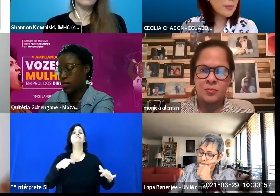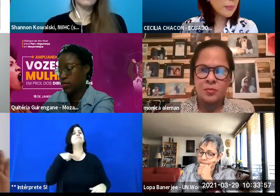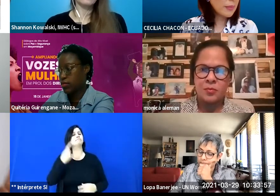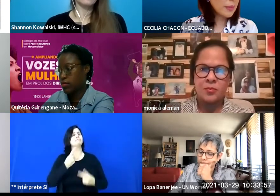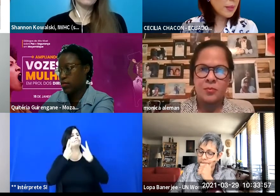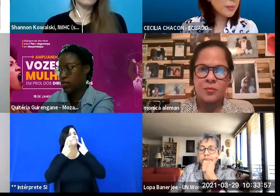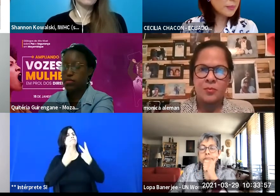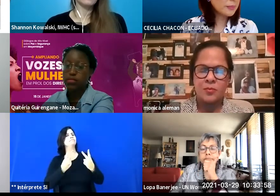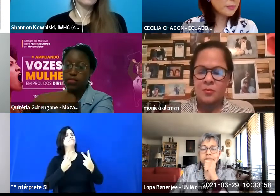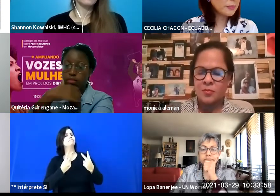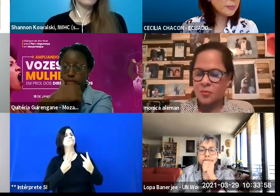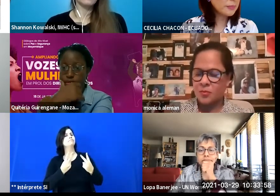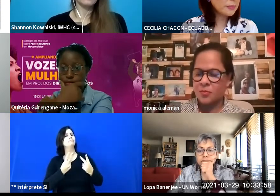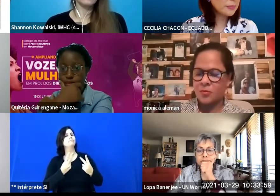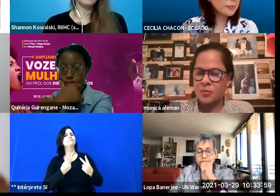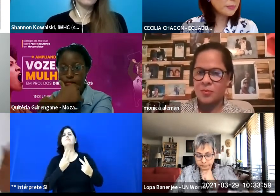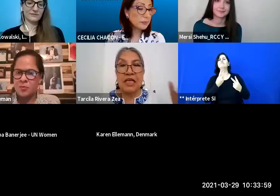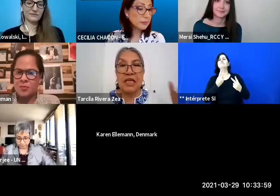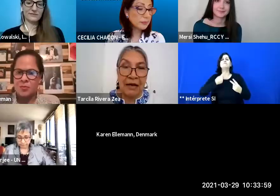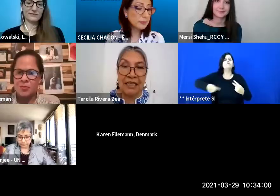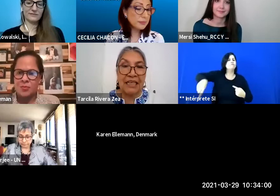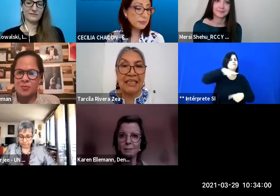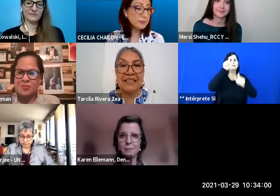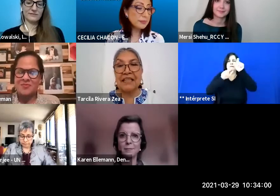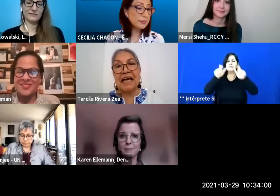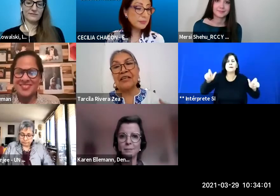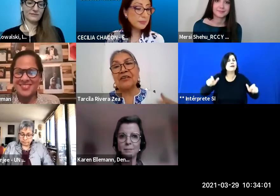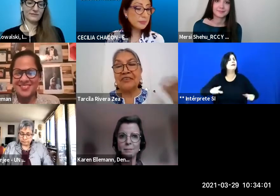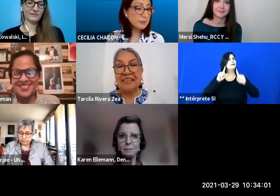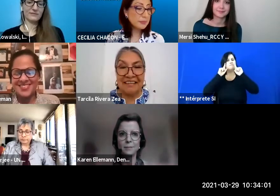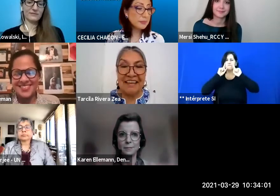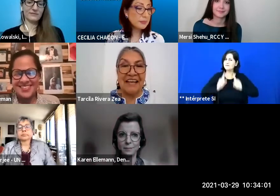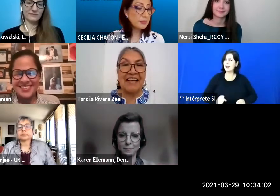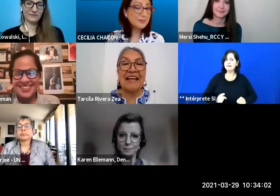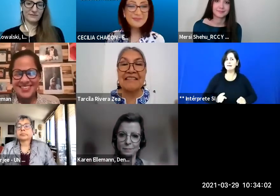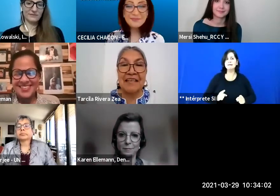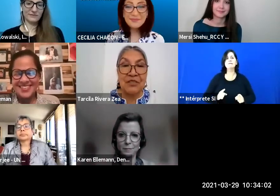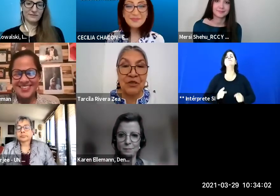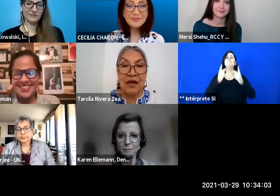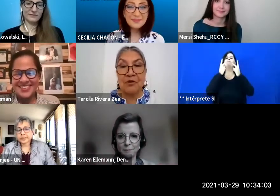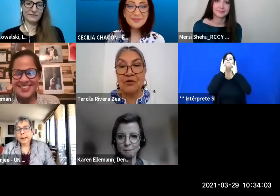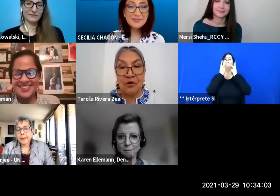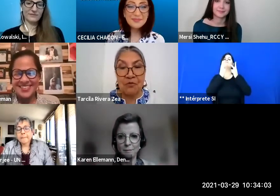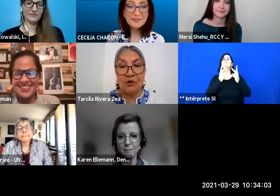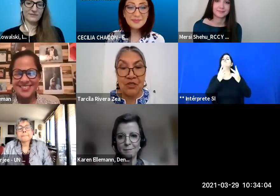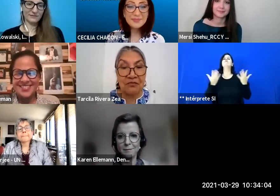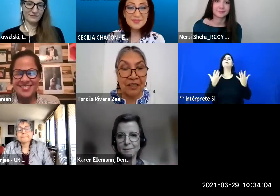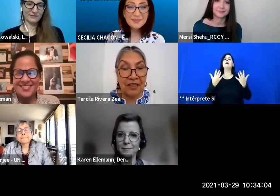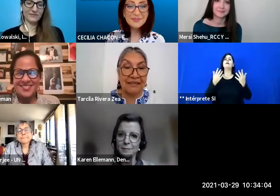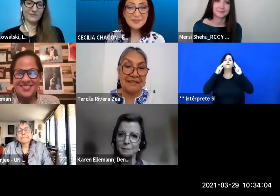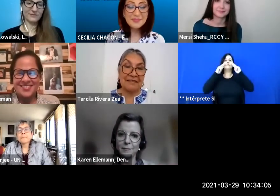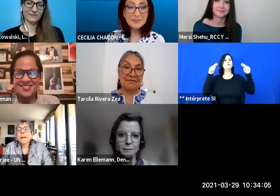todas. Las que ponen los boletos, las que abren el escenario y las que soñamos con